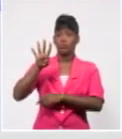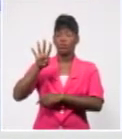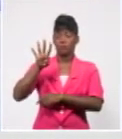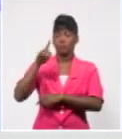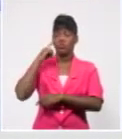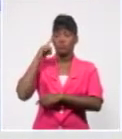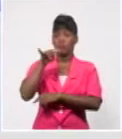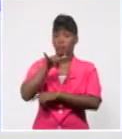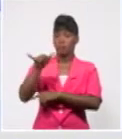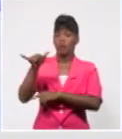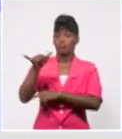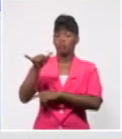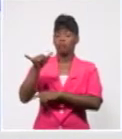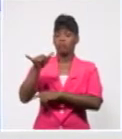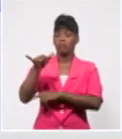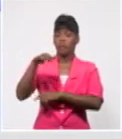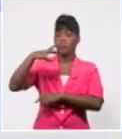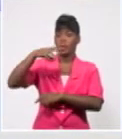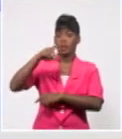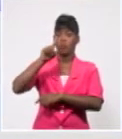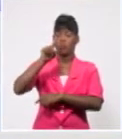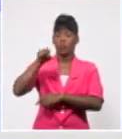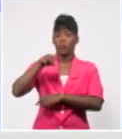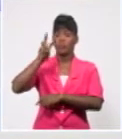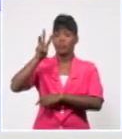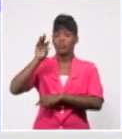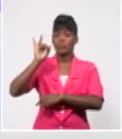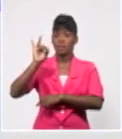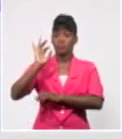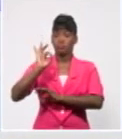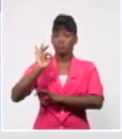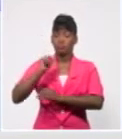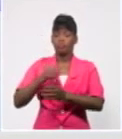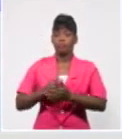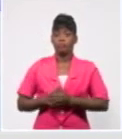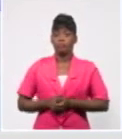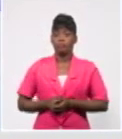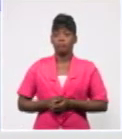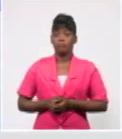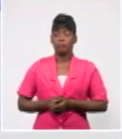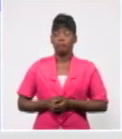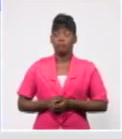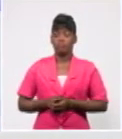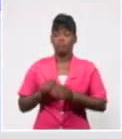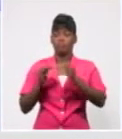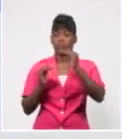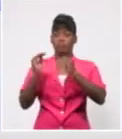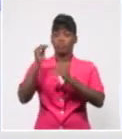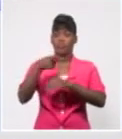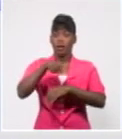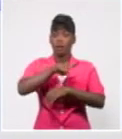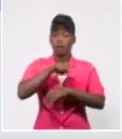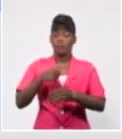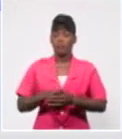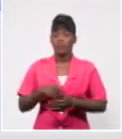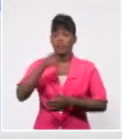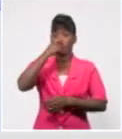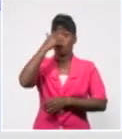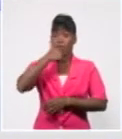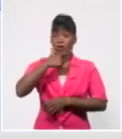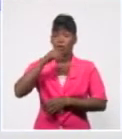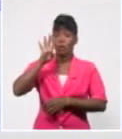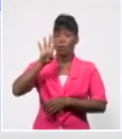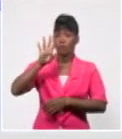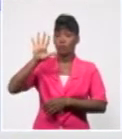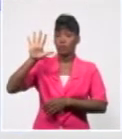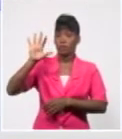Clara 0.64, Mayabeque 0.26, Camagüey 0.13. all of them